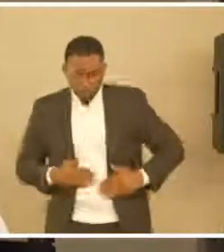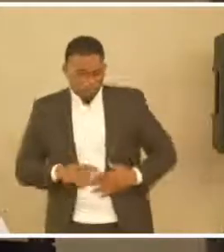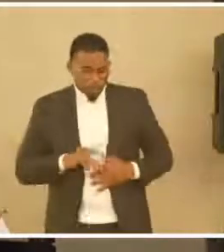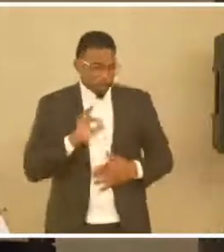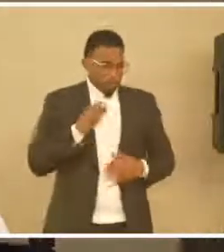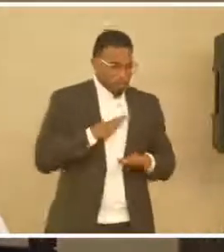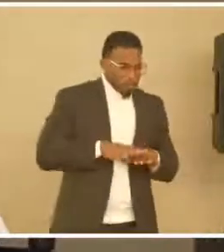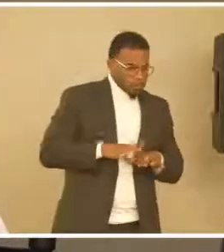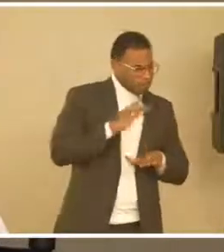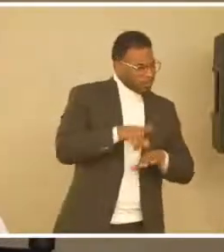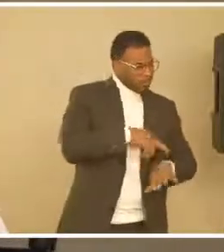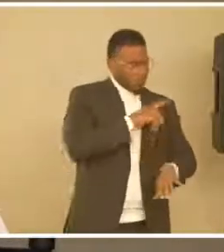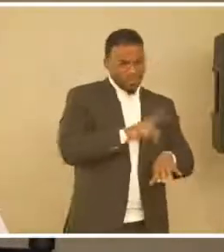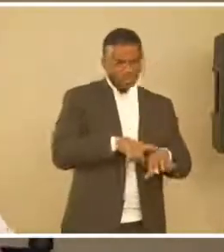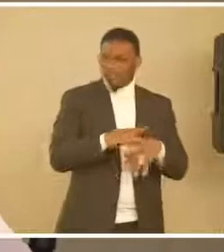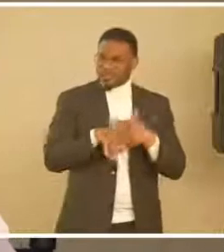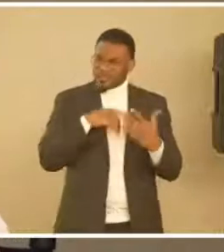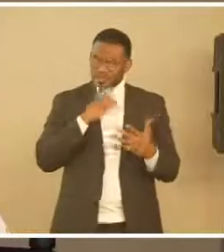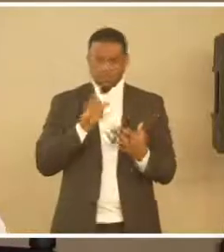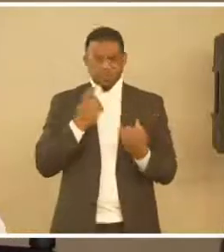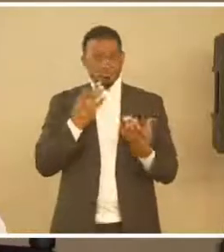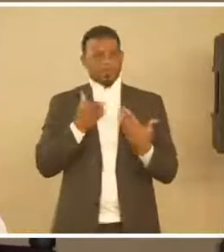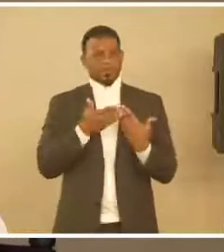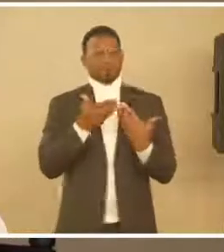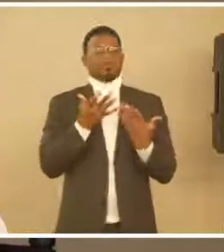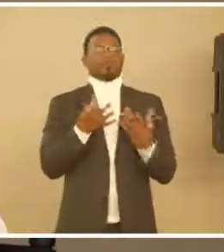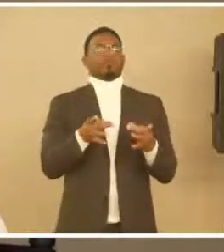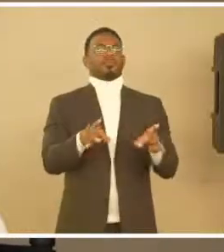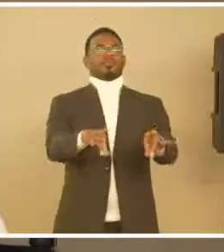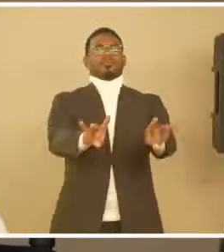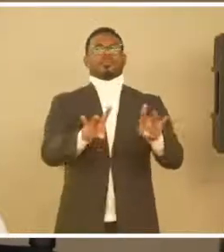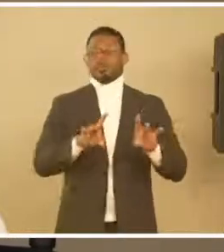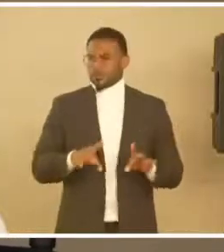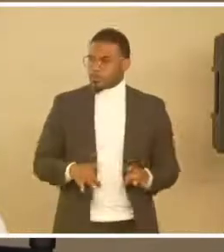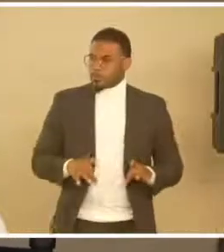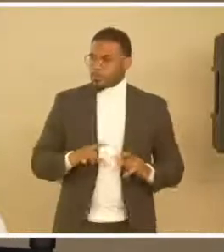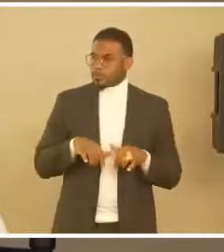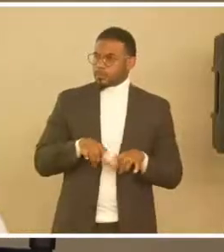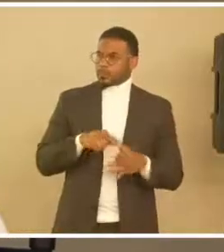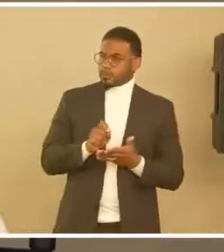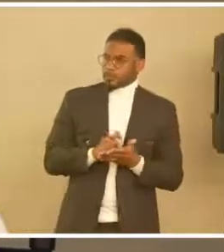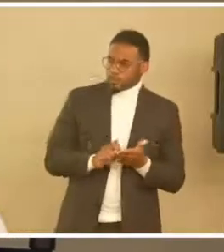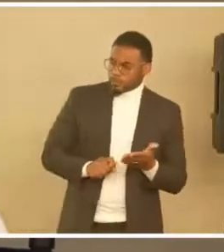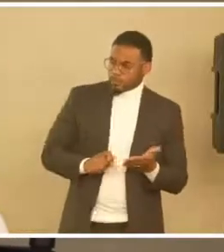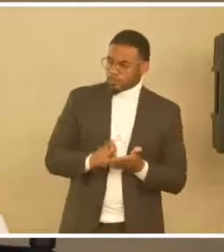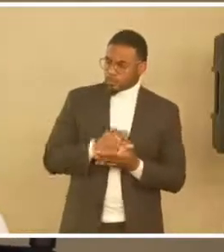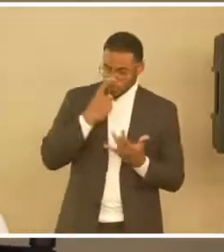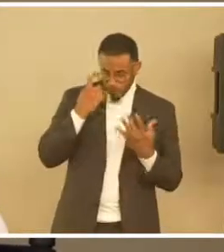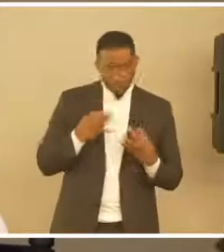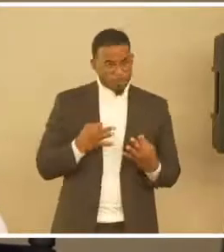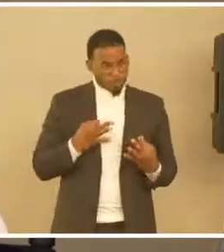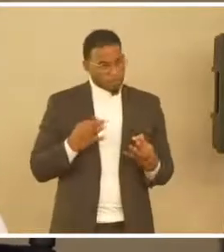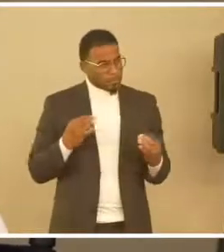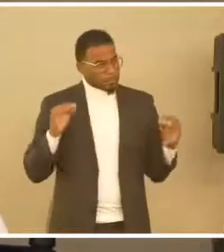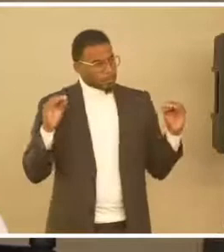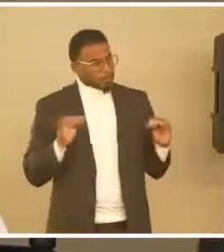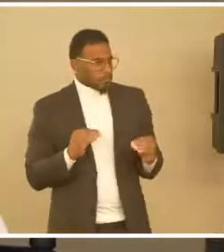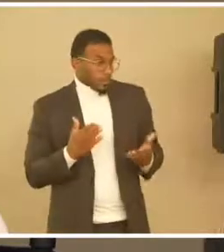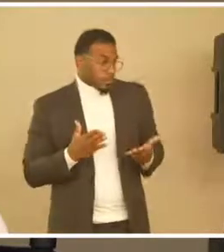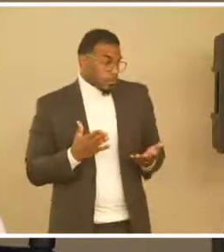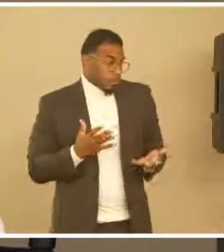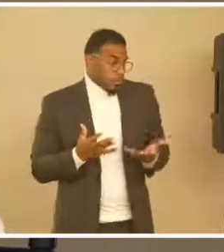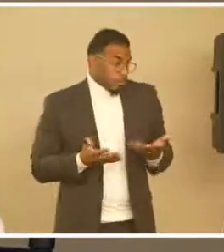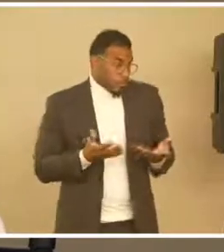French screens for a very long time, so it really came very easily while I was writing. And I decided to put